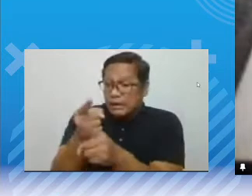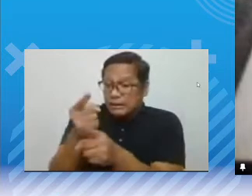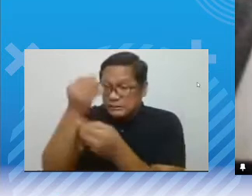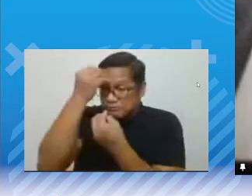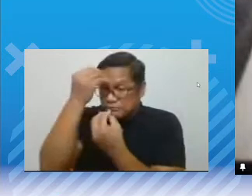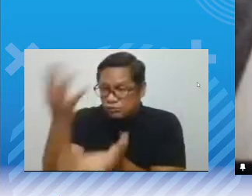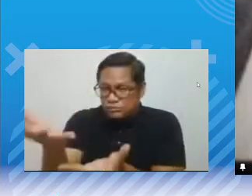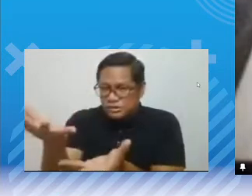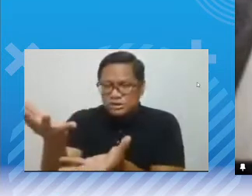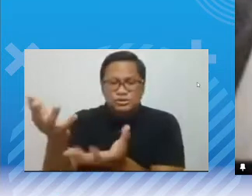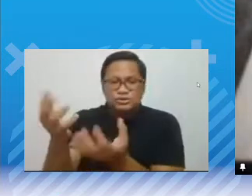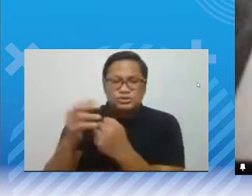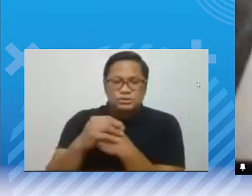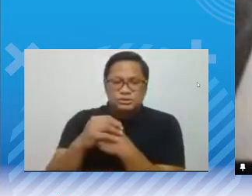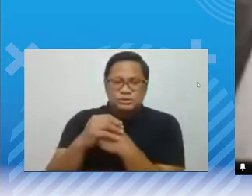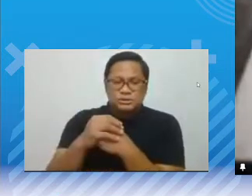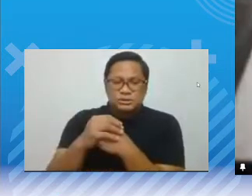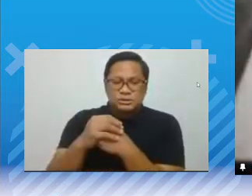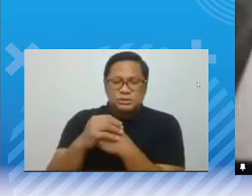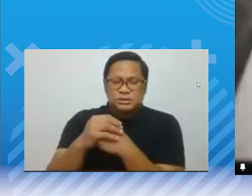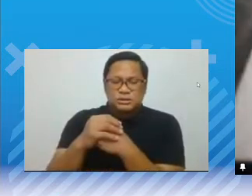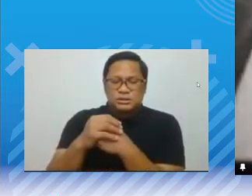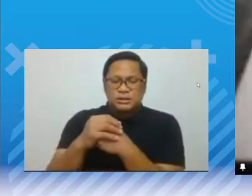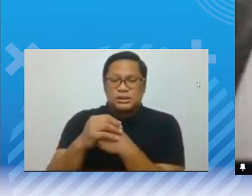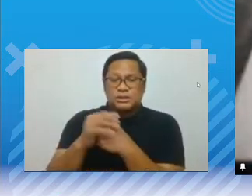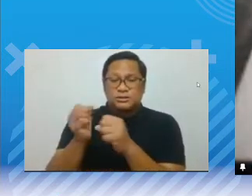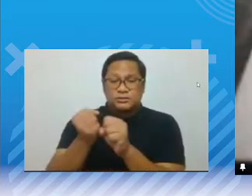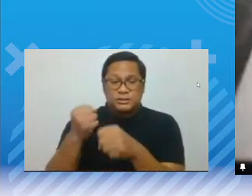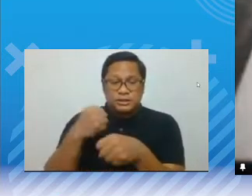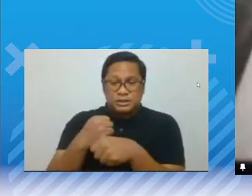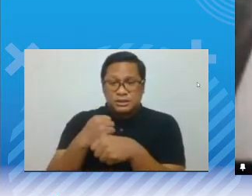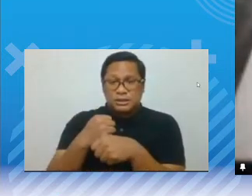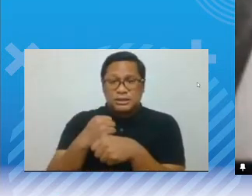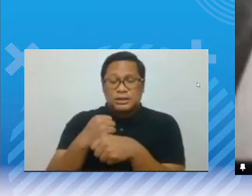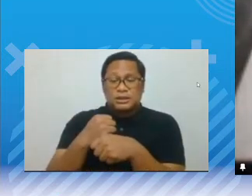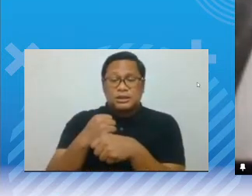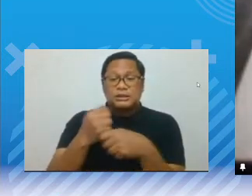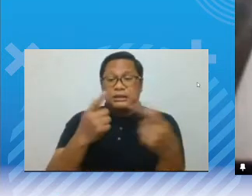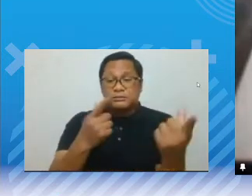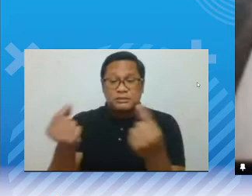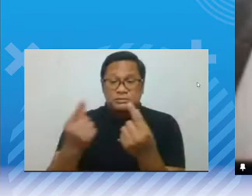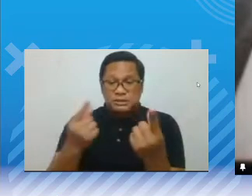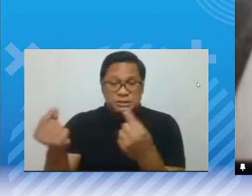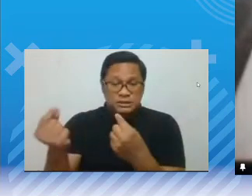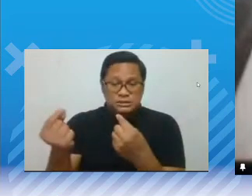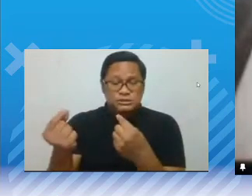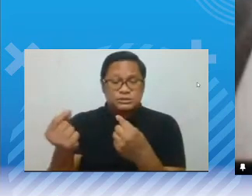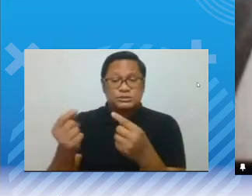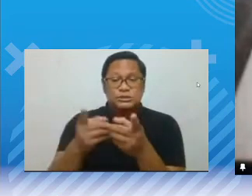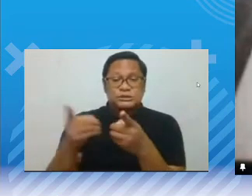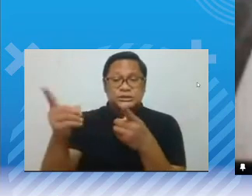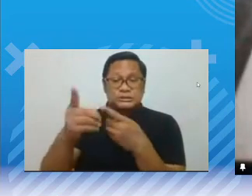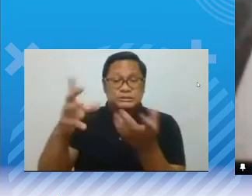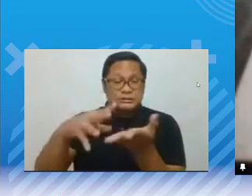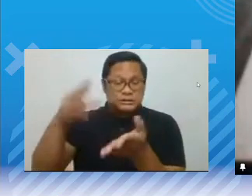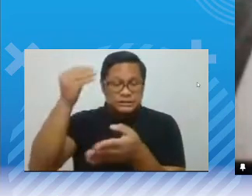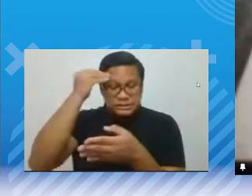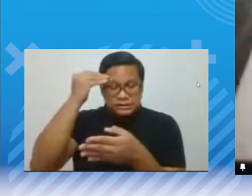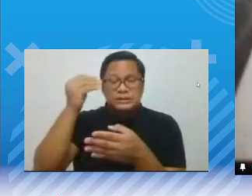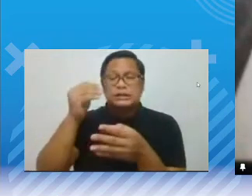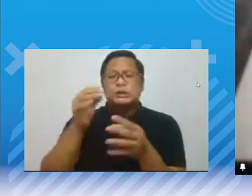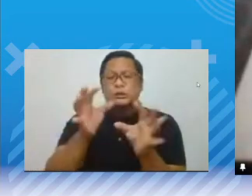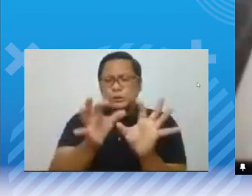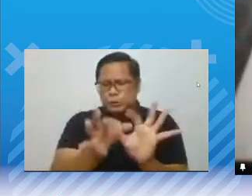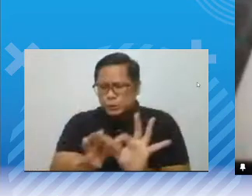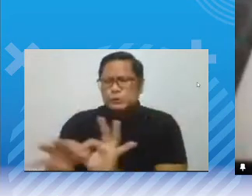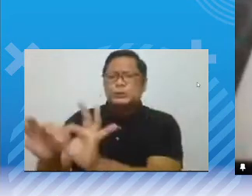and to make the implementation of distance learning uniform